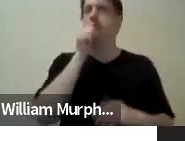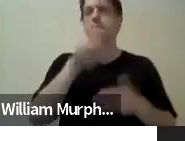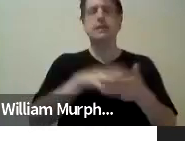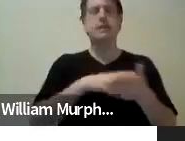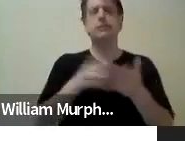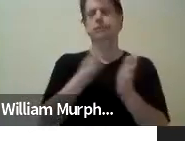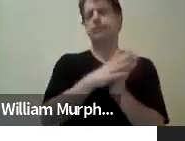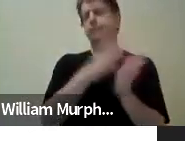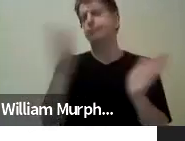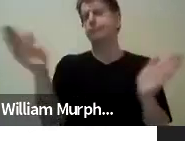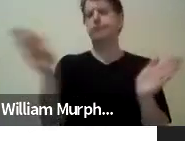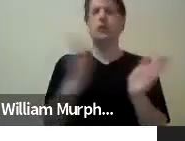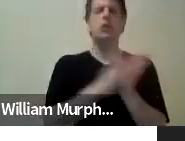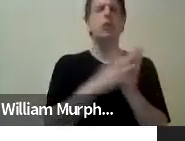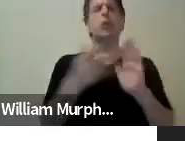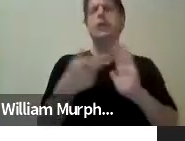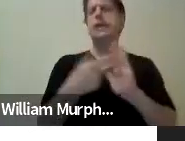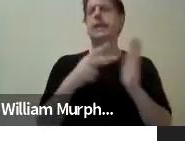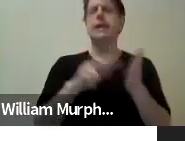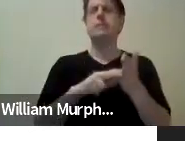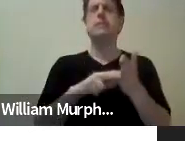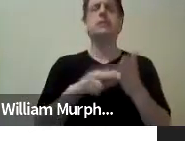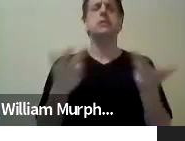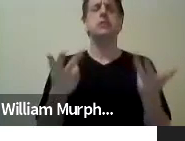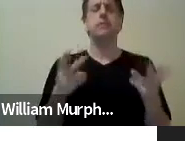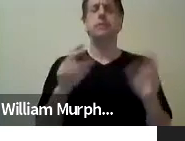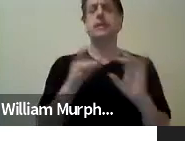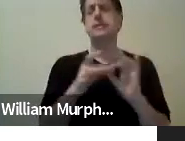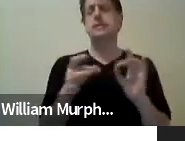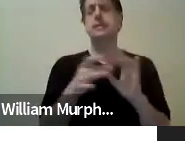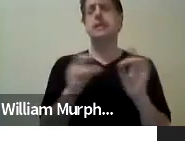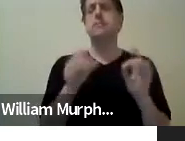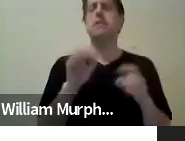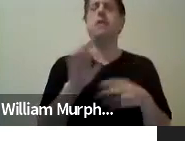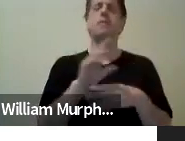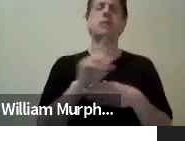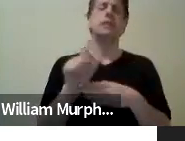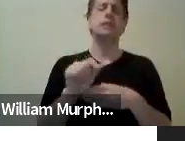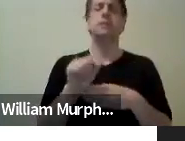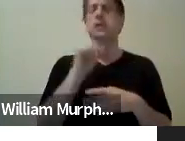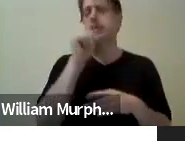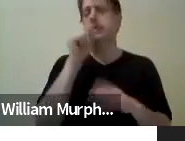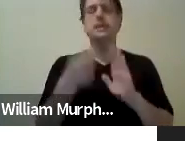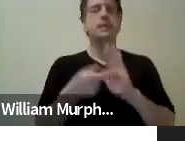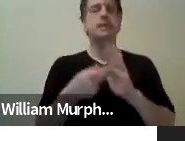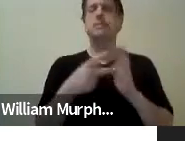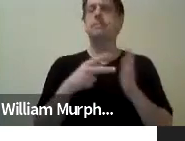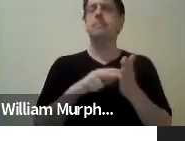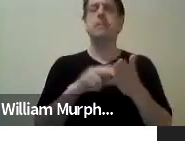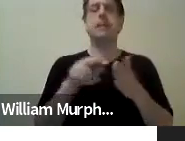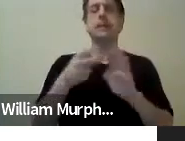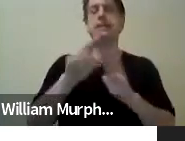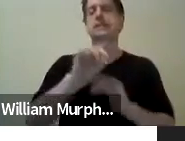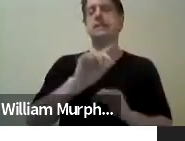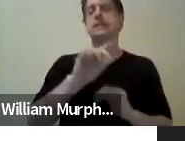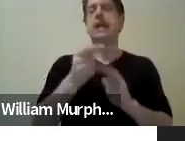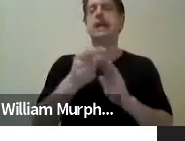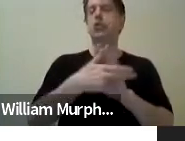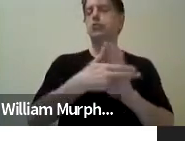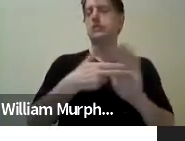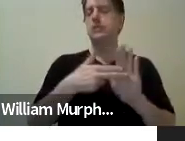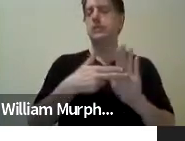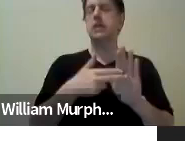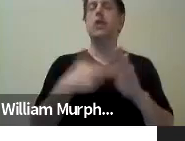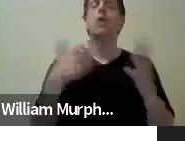what is a major life activity. So a statement of disability, it doesn't have to say diagnosis, what the symptoms of